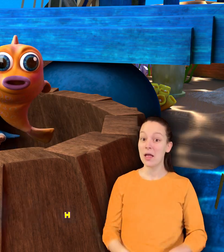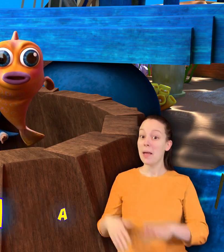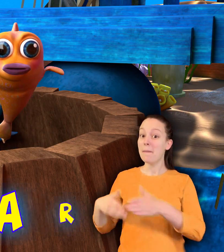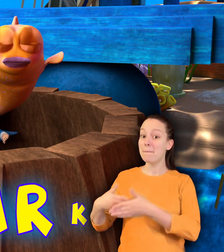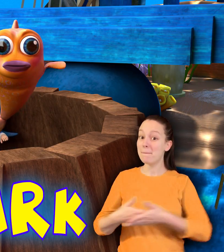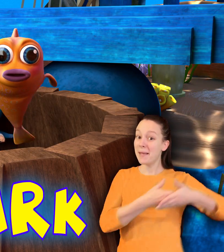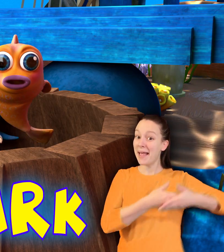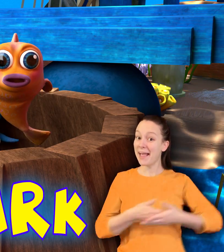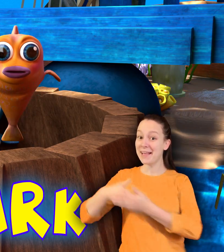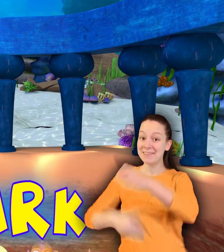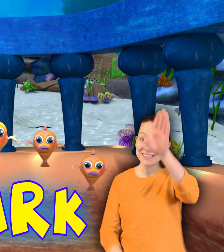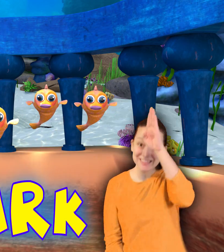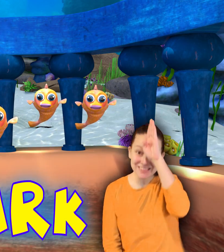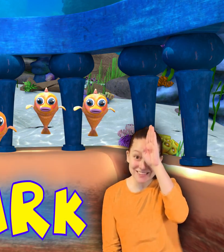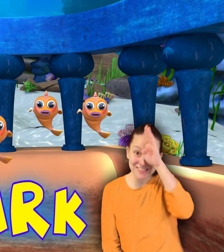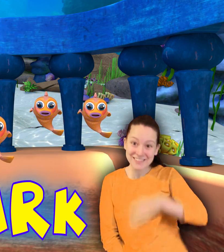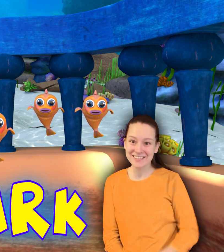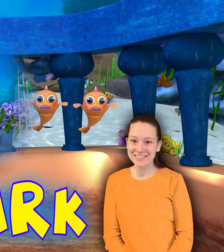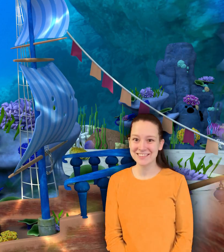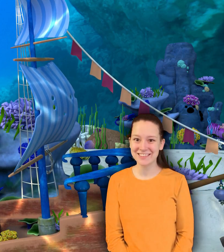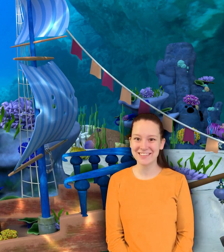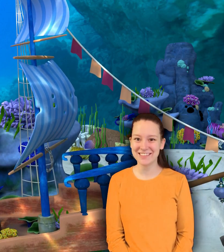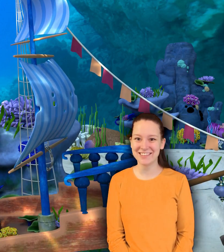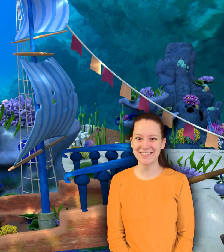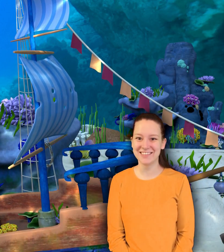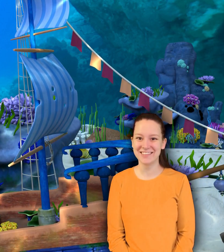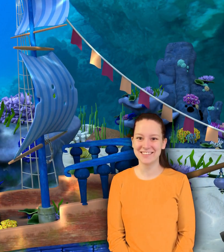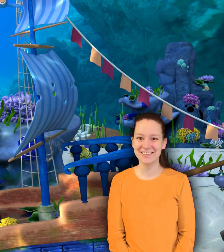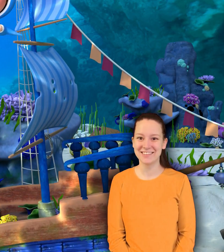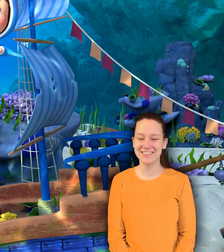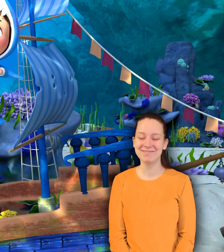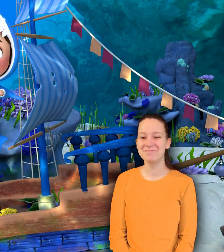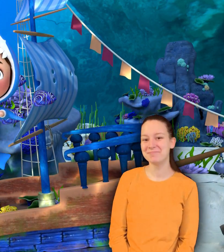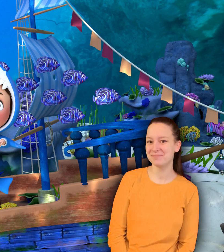town baby shark